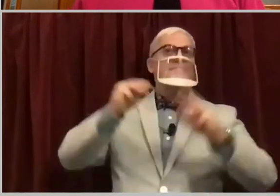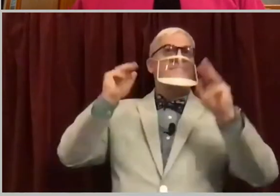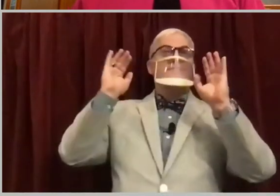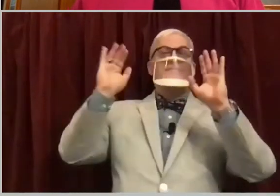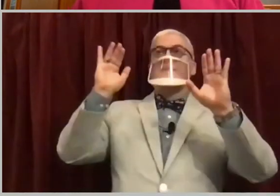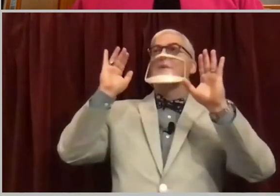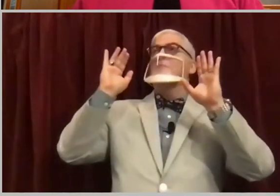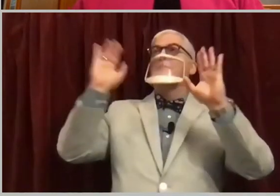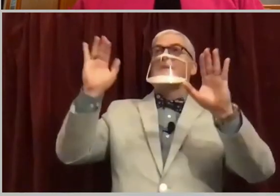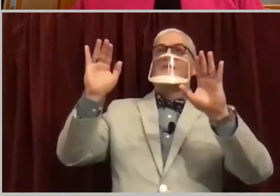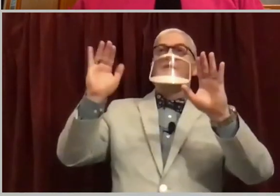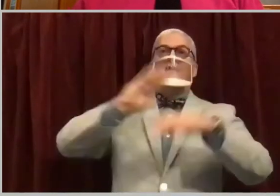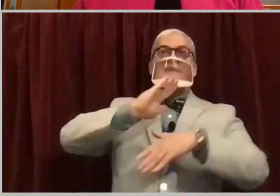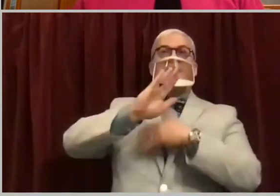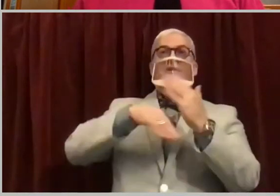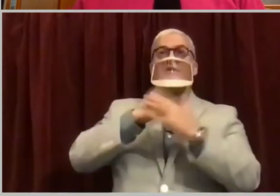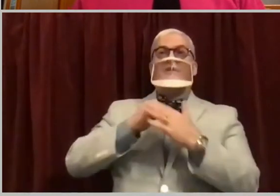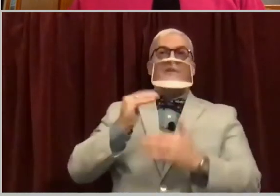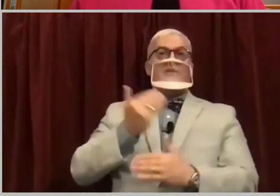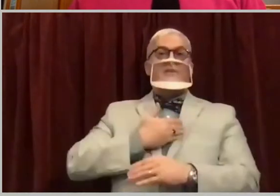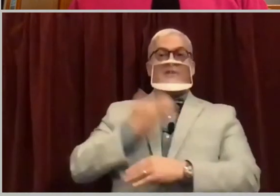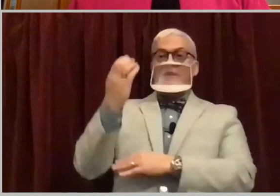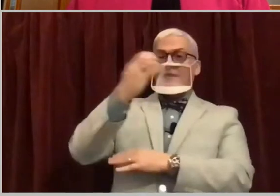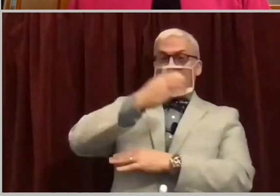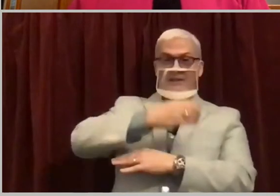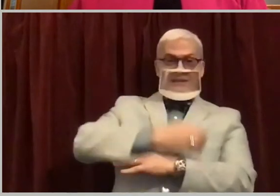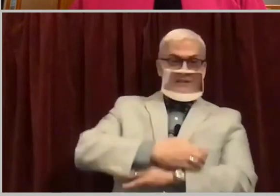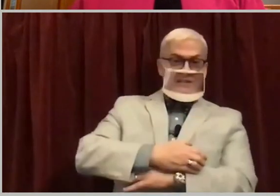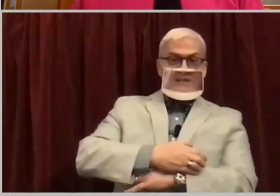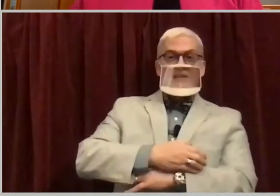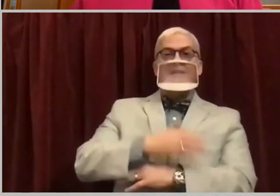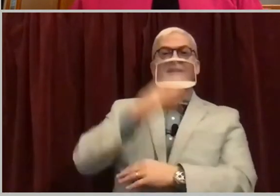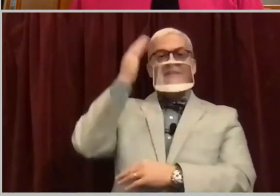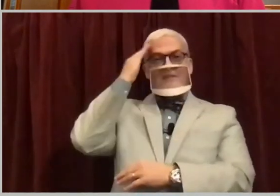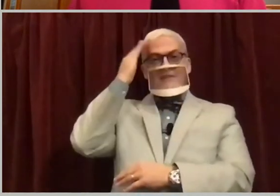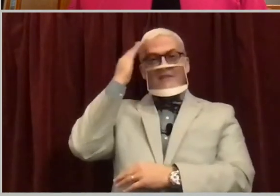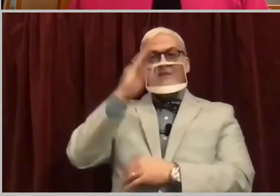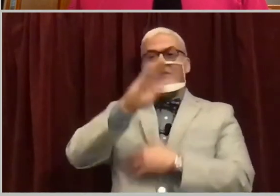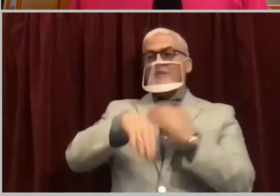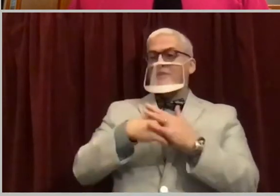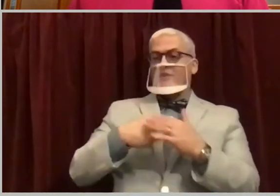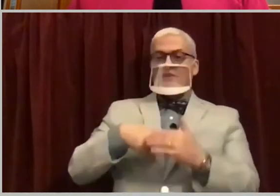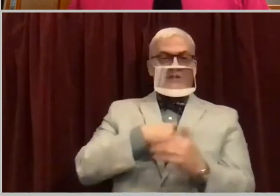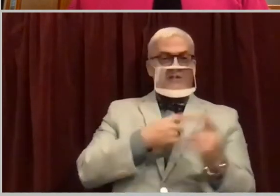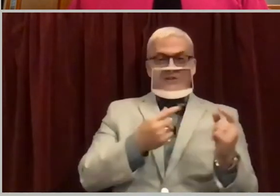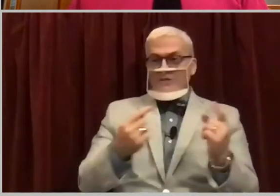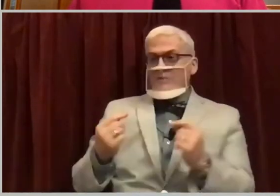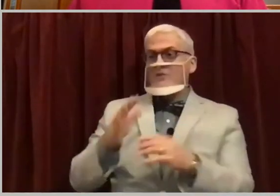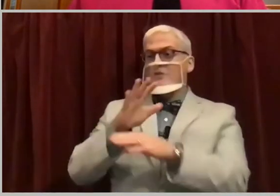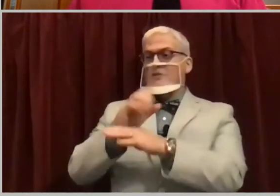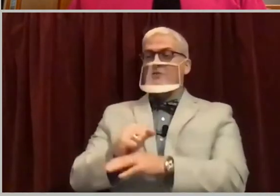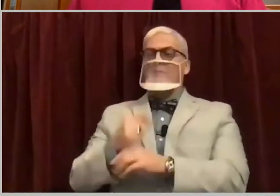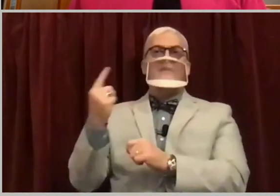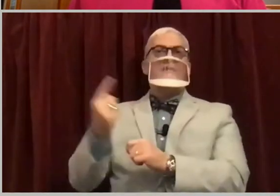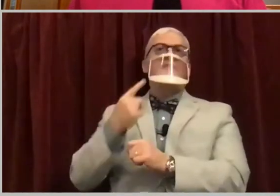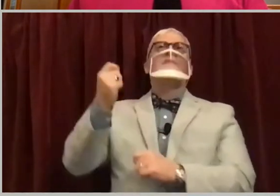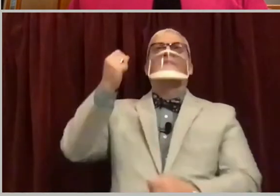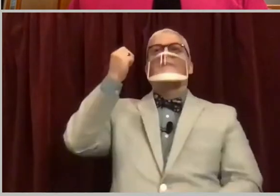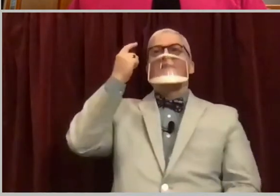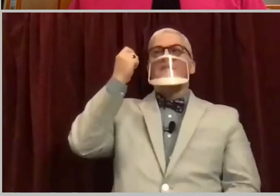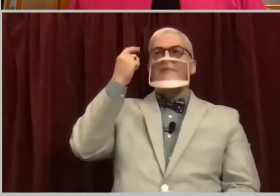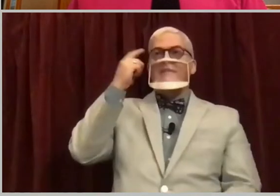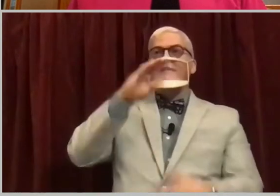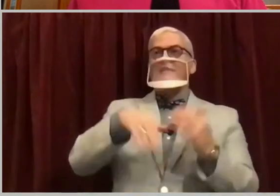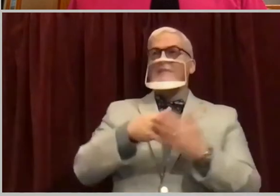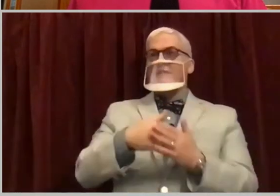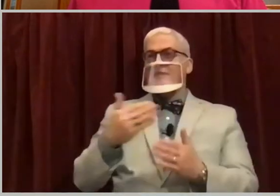There's so many things revolve around you and around your son. And we ask, Lord, as we have this opportunity to gather online as physically as a